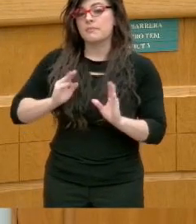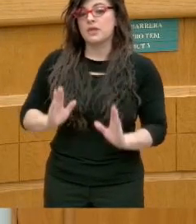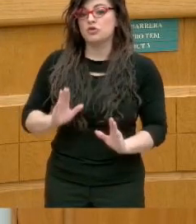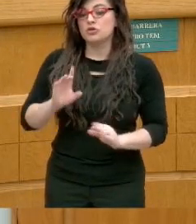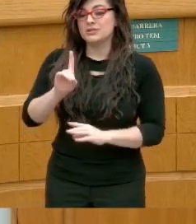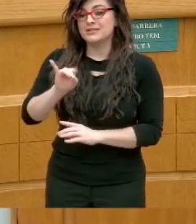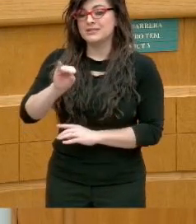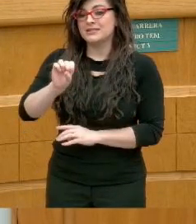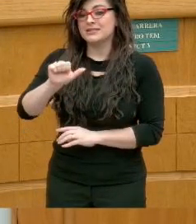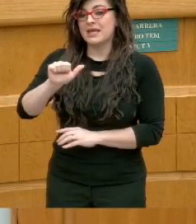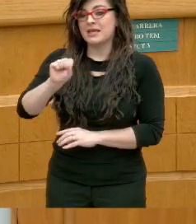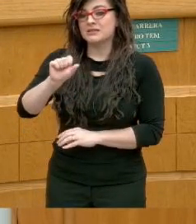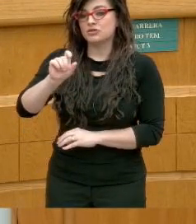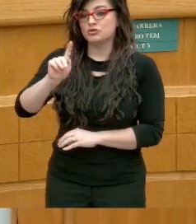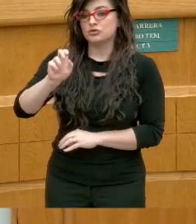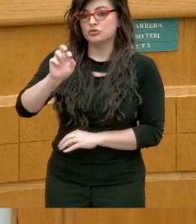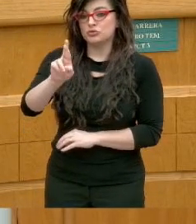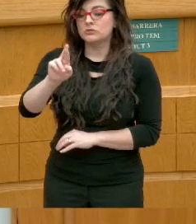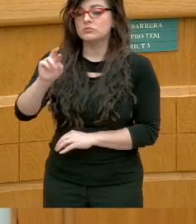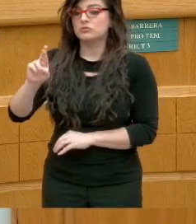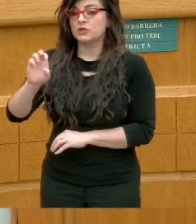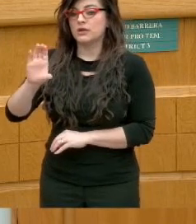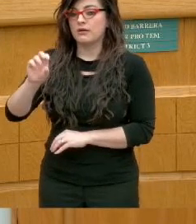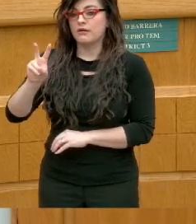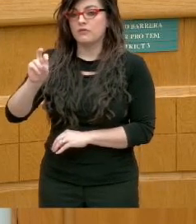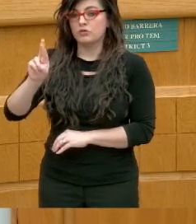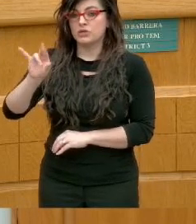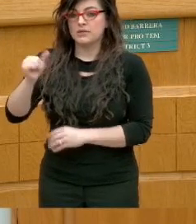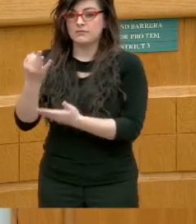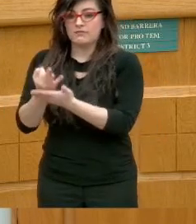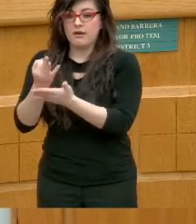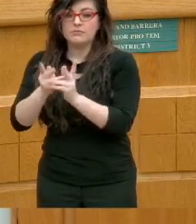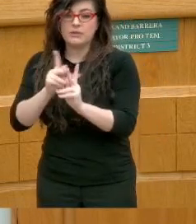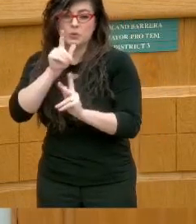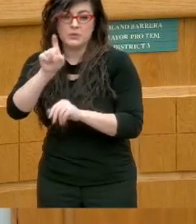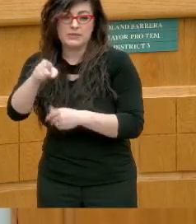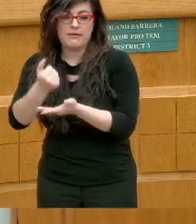help in situations where people need financial assistance.